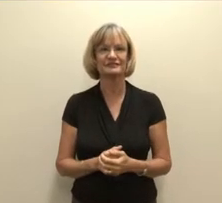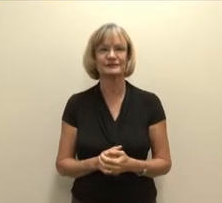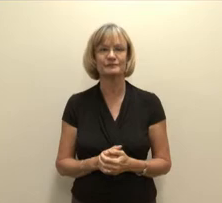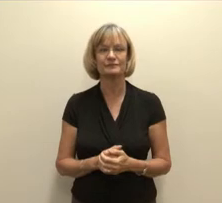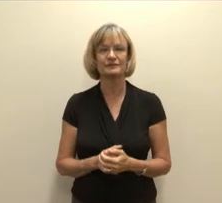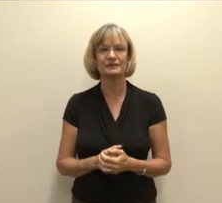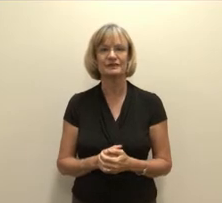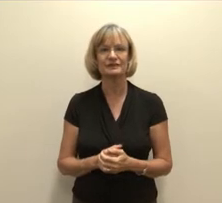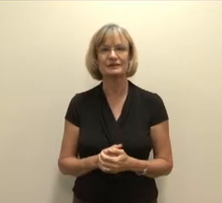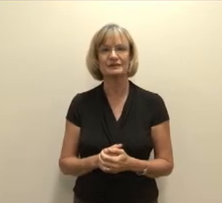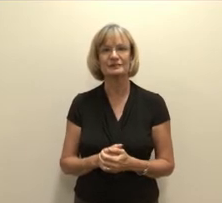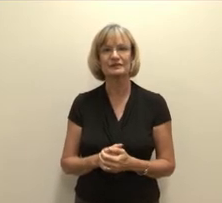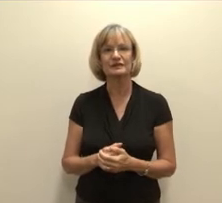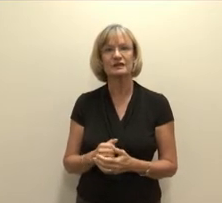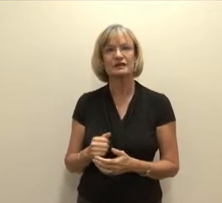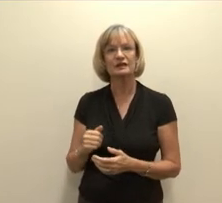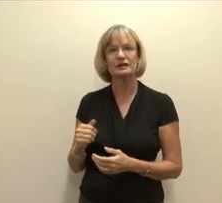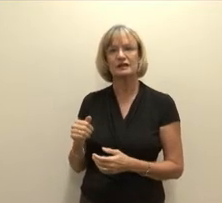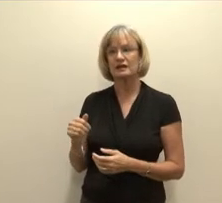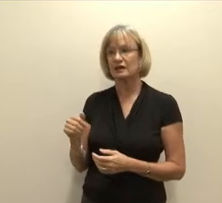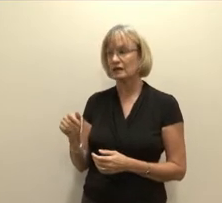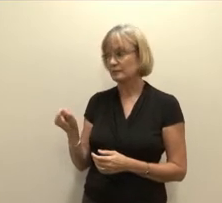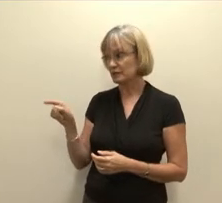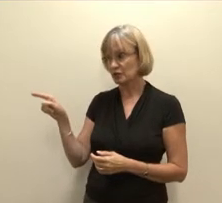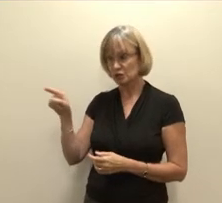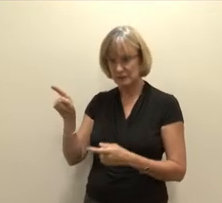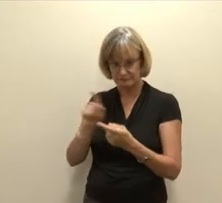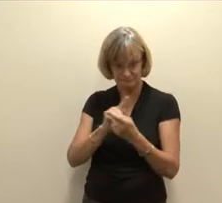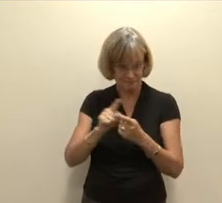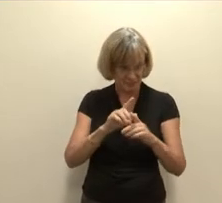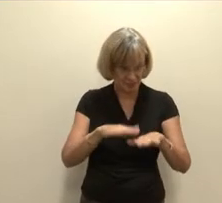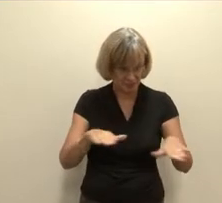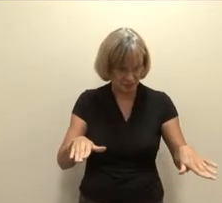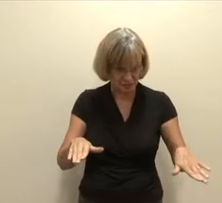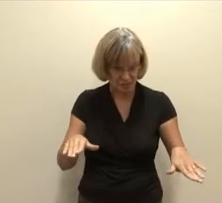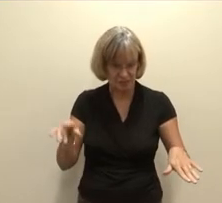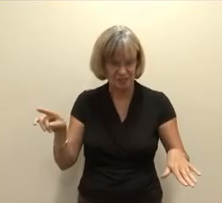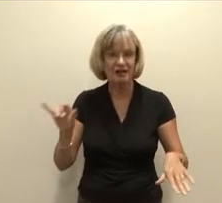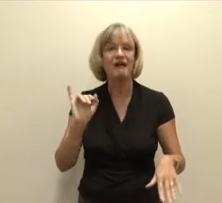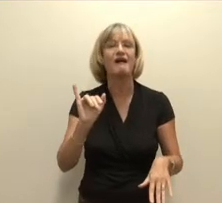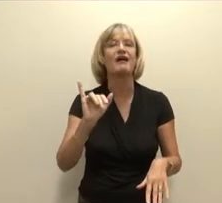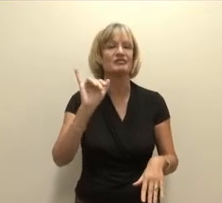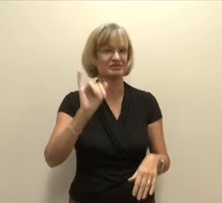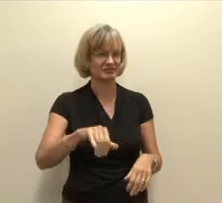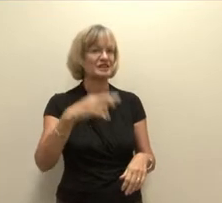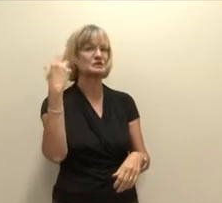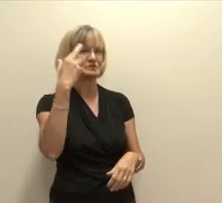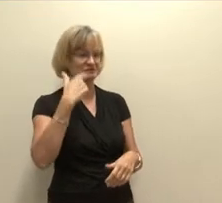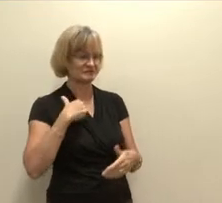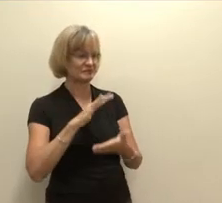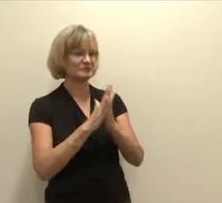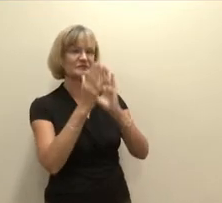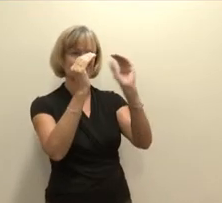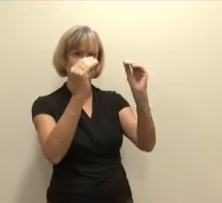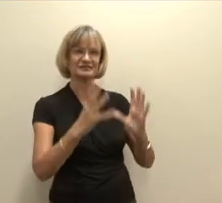because getting to know them has reminded her why she became an educator.